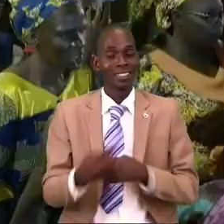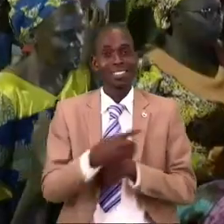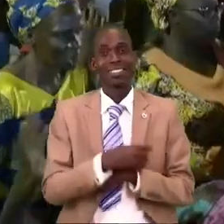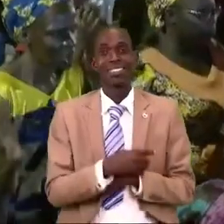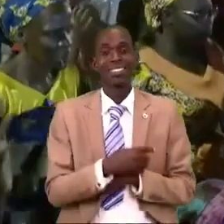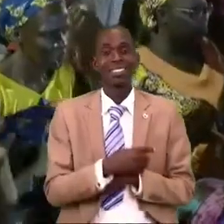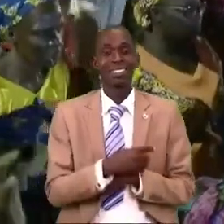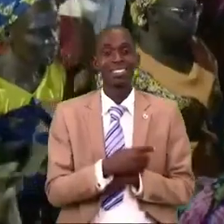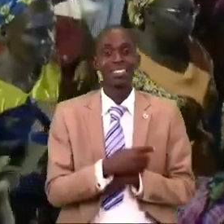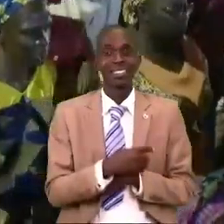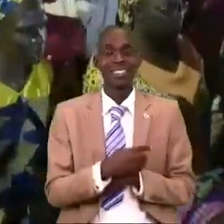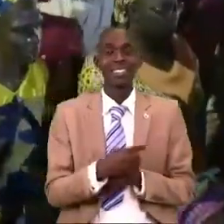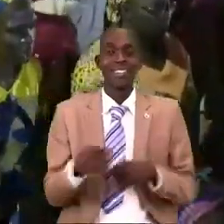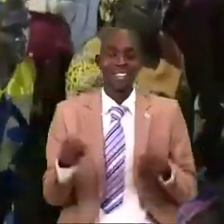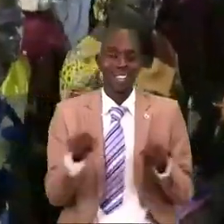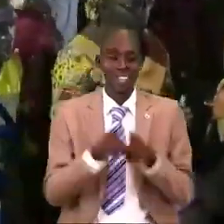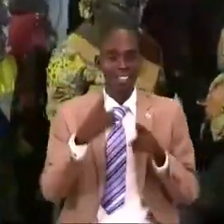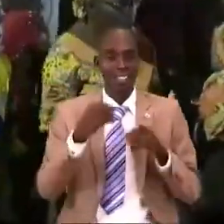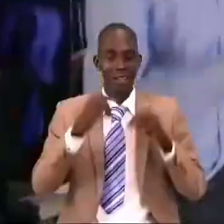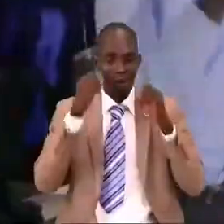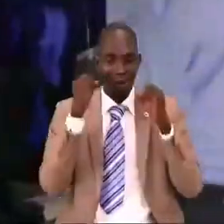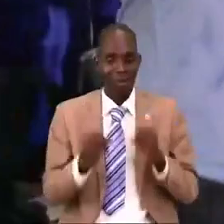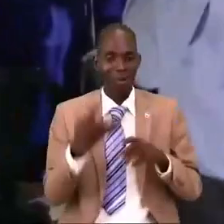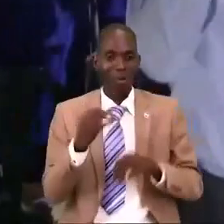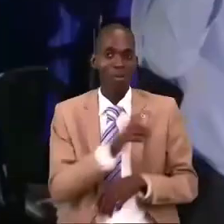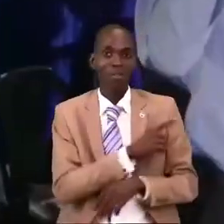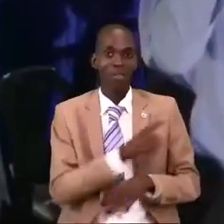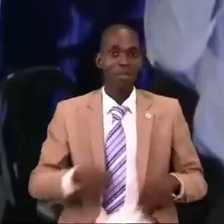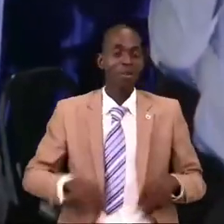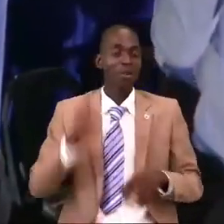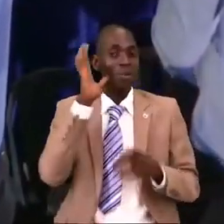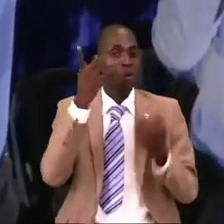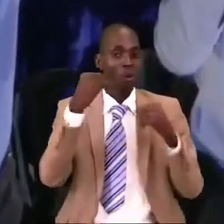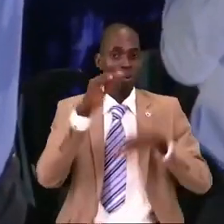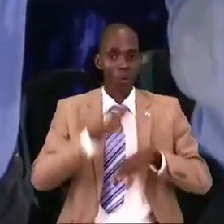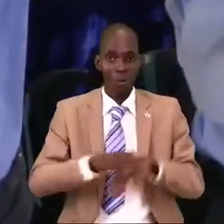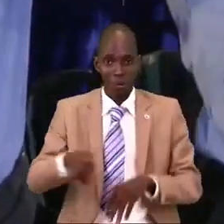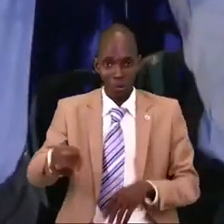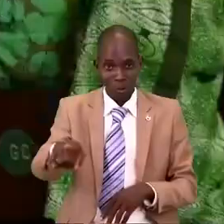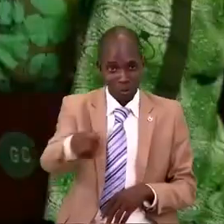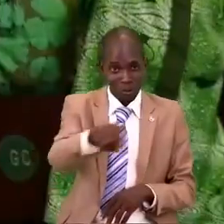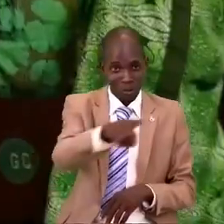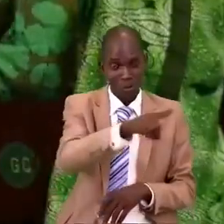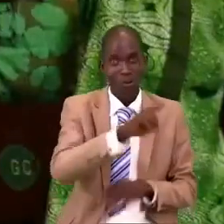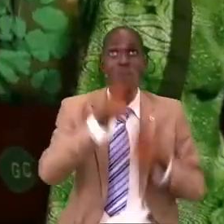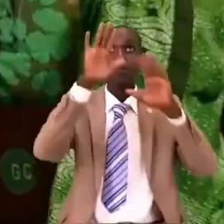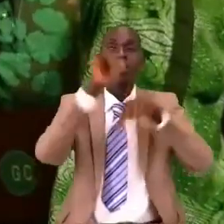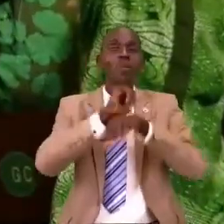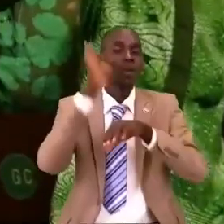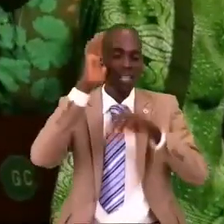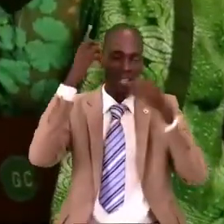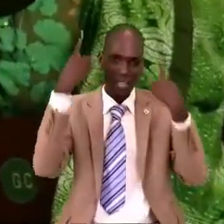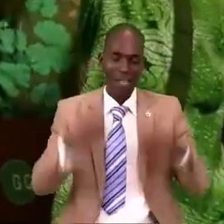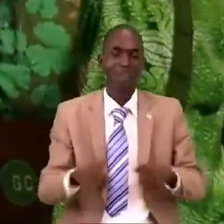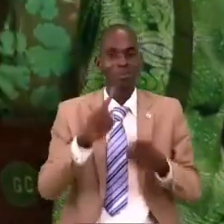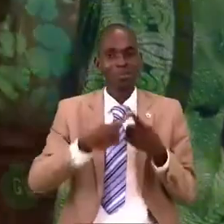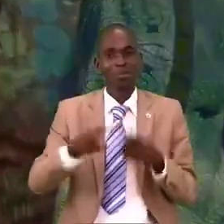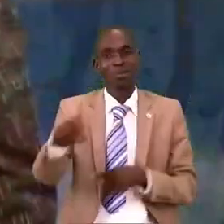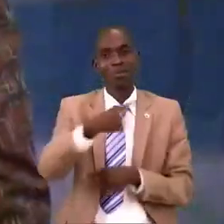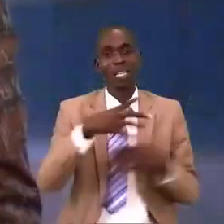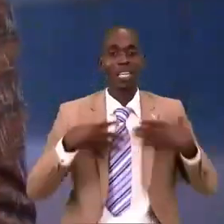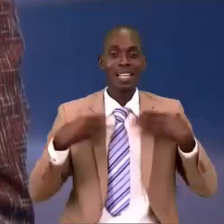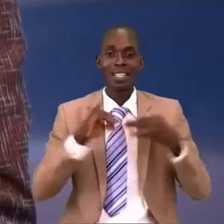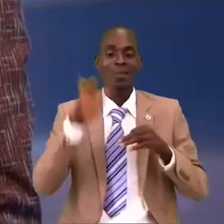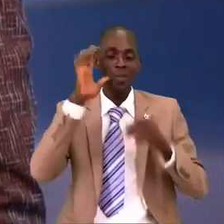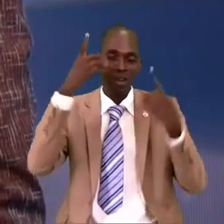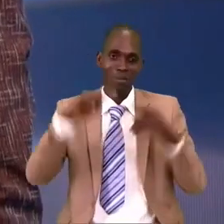happen. Yeah. Healing will happen. Yeah. Deliverance will happen. Yeah. People